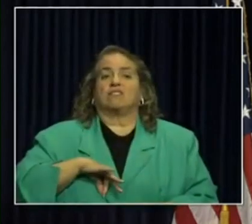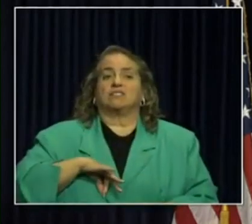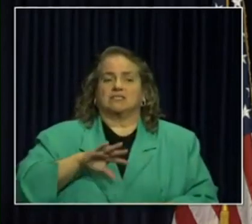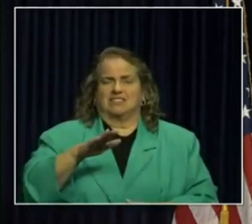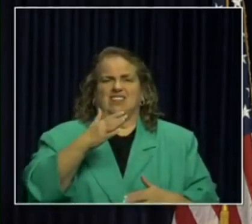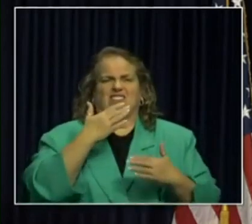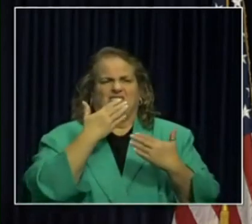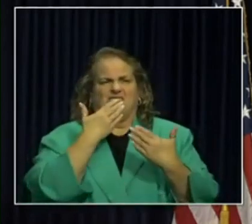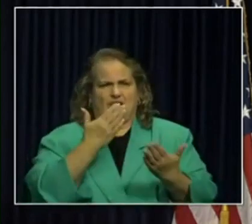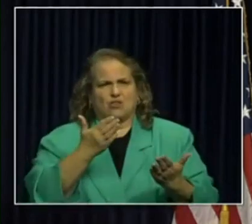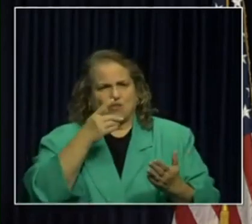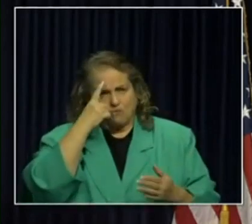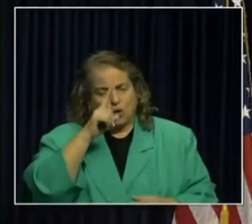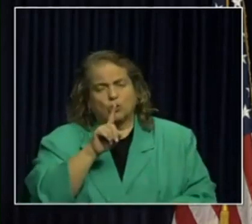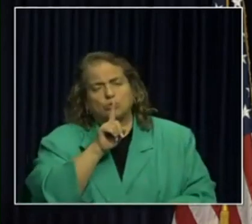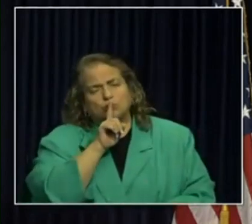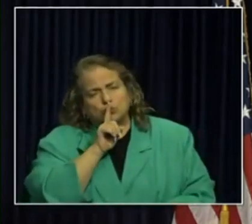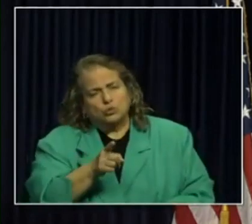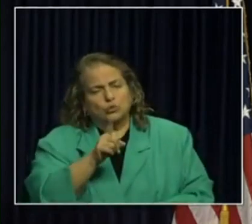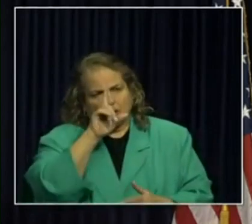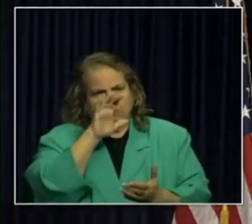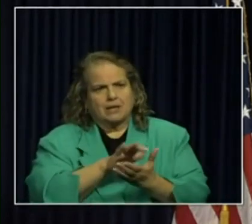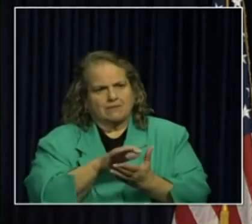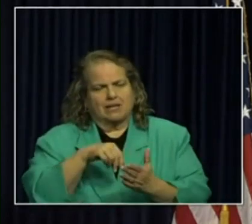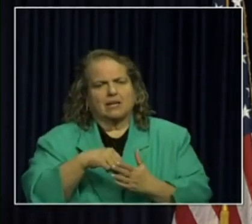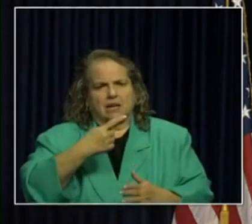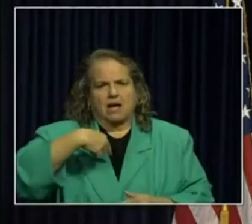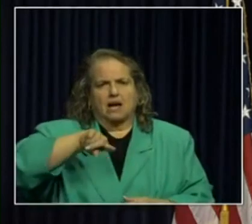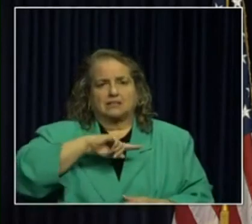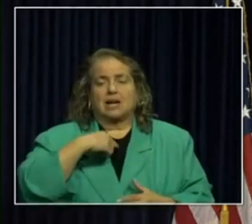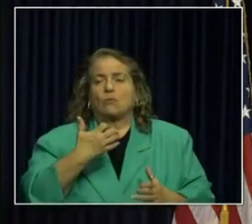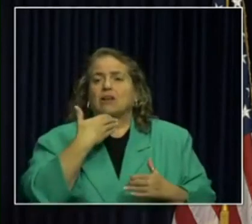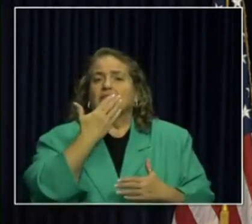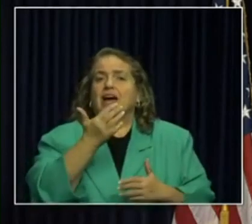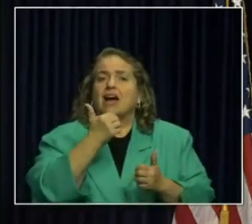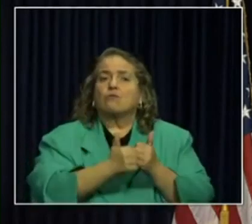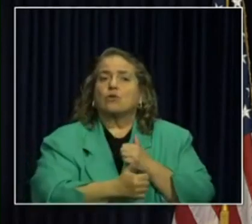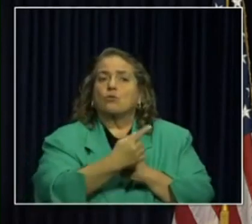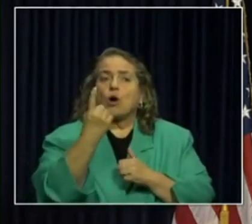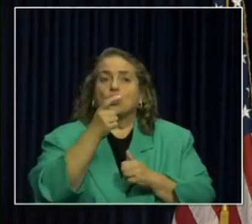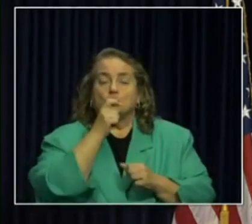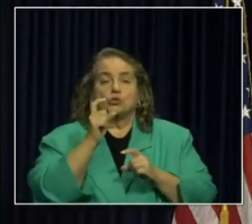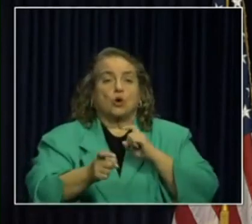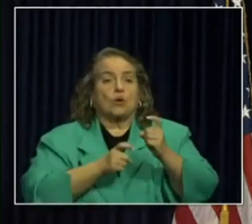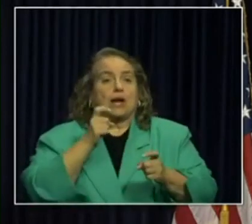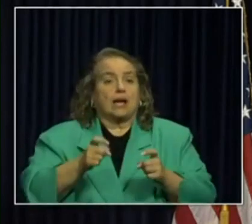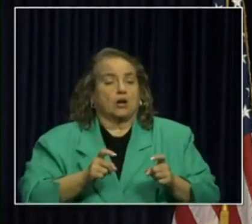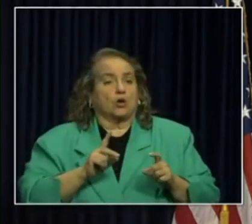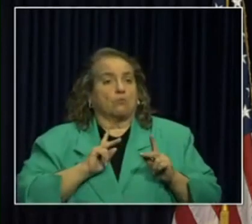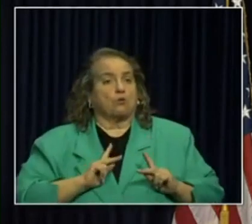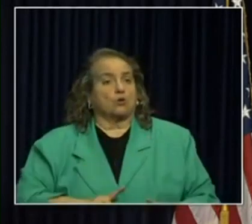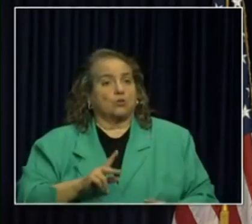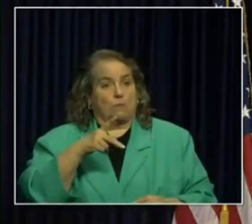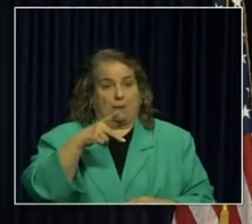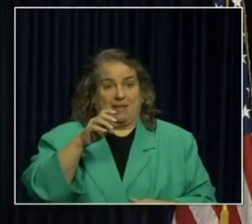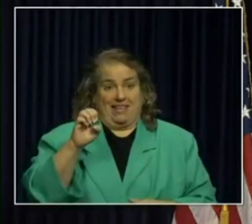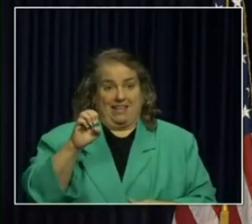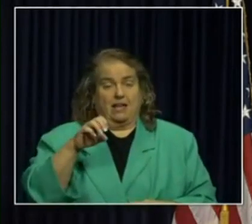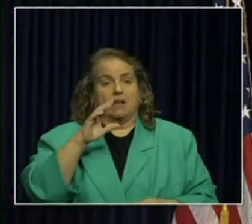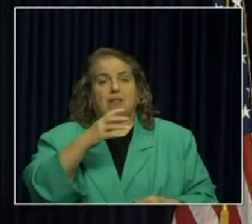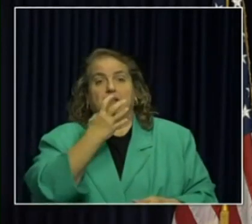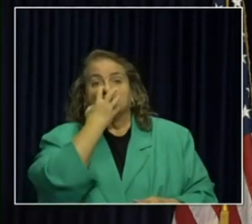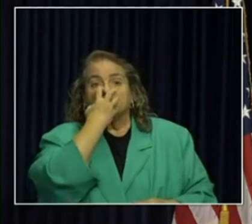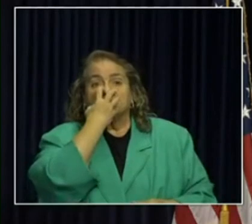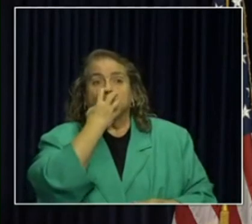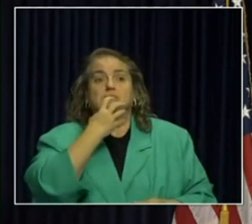for truly believing in us. I want to thank everybody who's donating the personal protective equipment. For instance, the